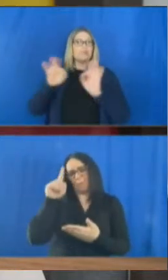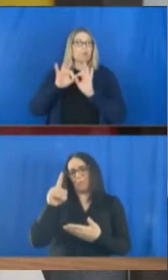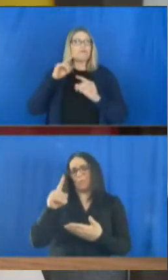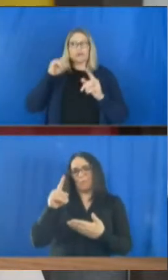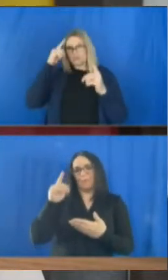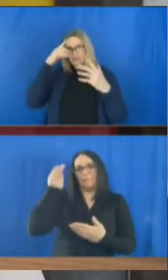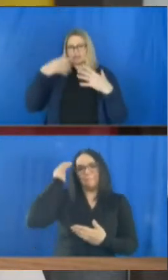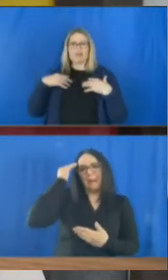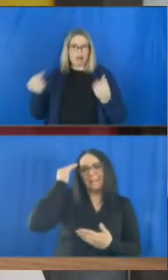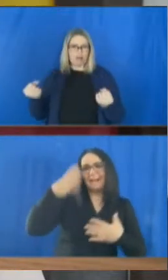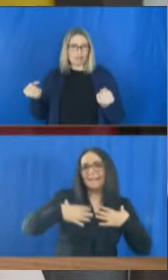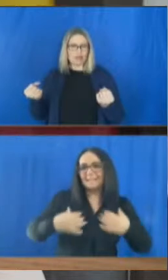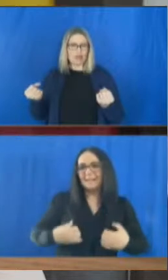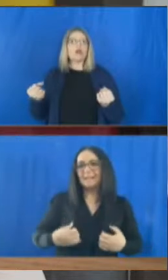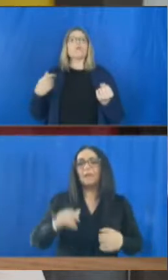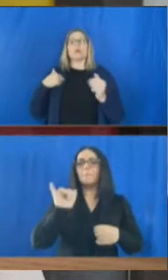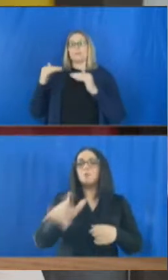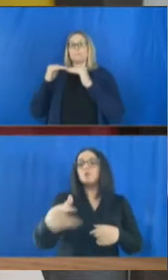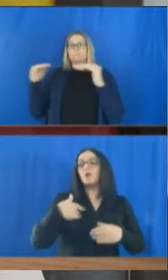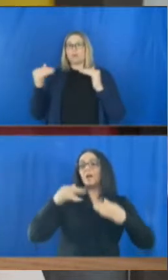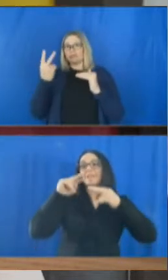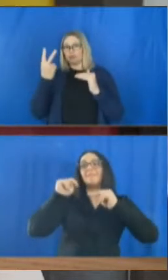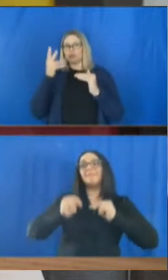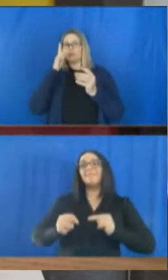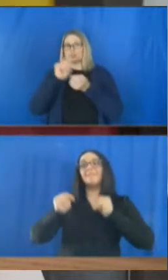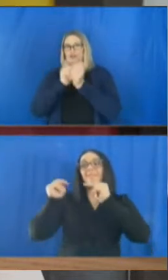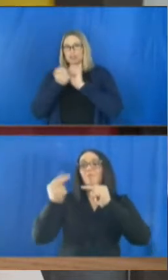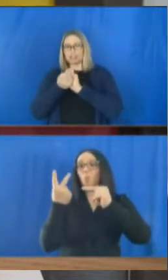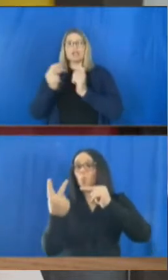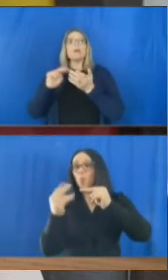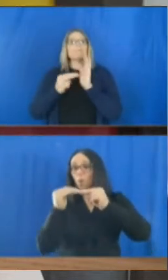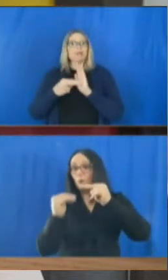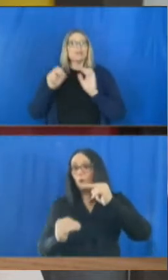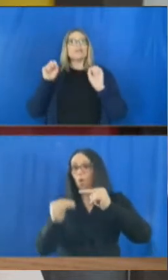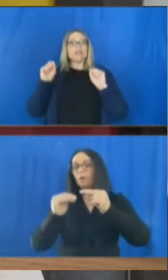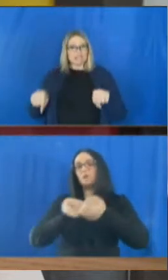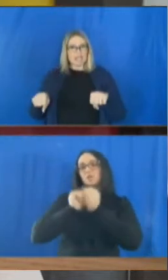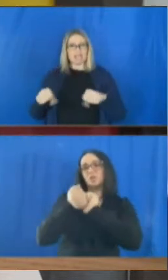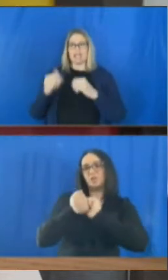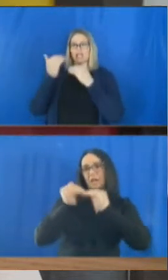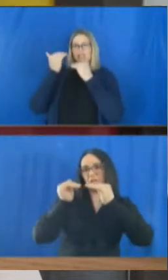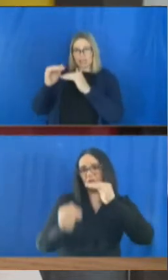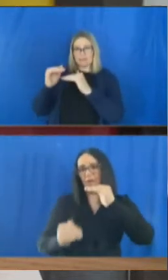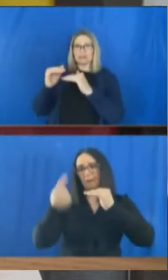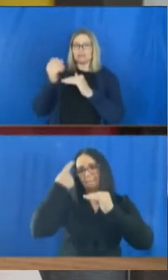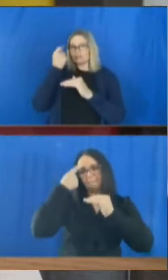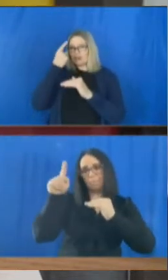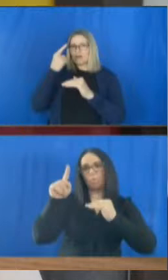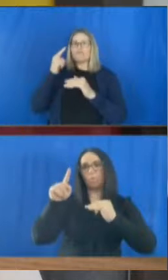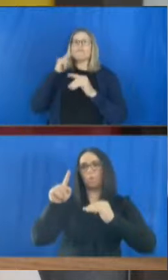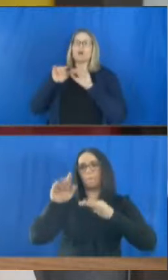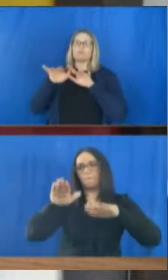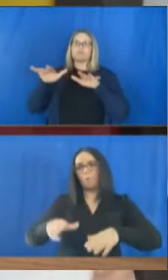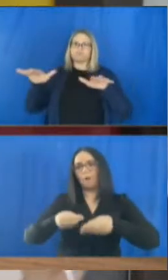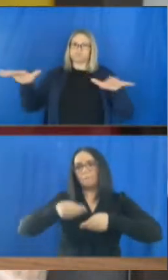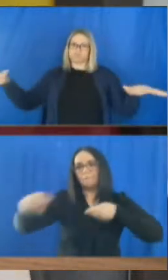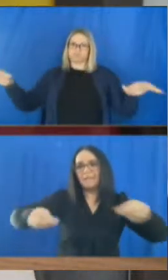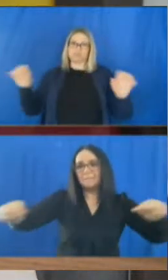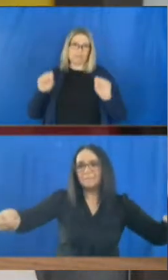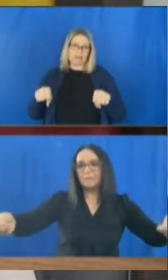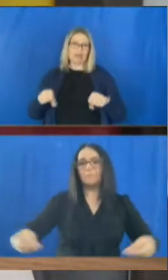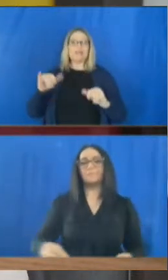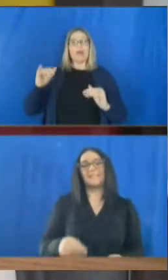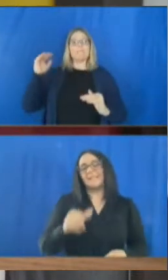must continually strike to limit the spread of the virus and at the same time enable everyone to maintain a healthy, fulfilling, and